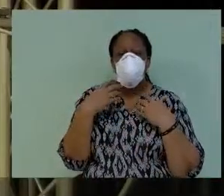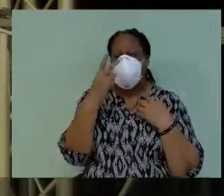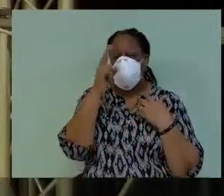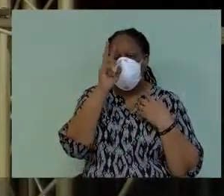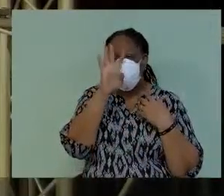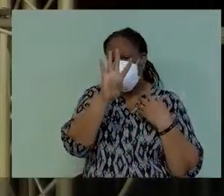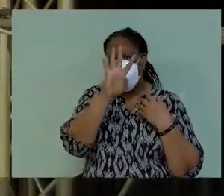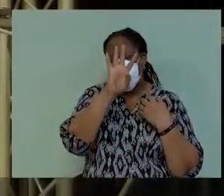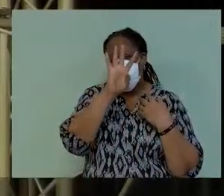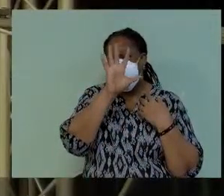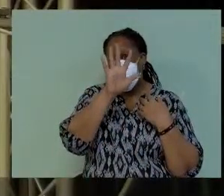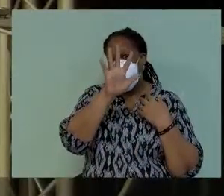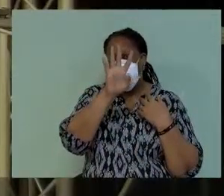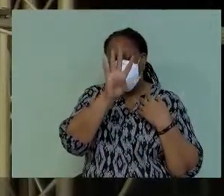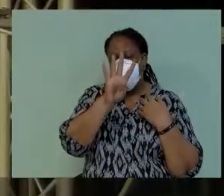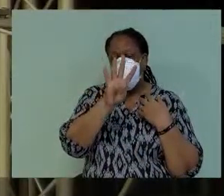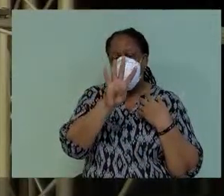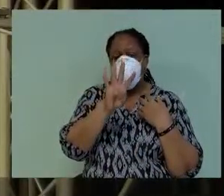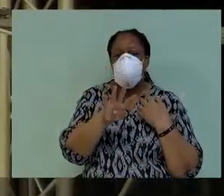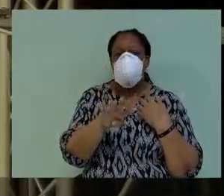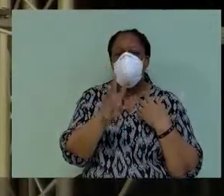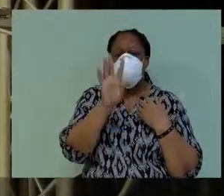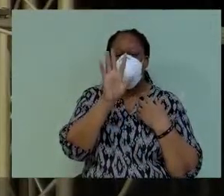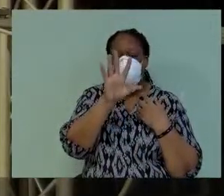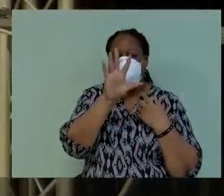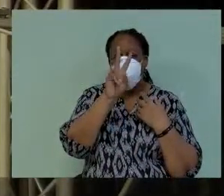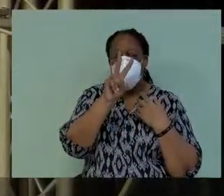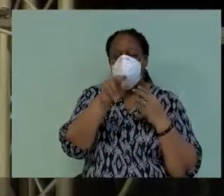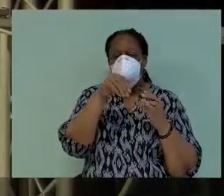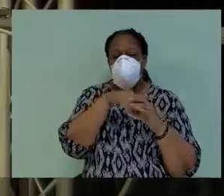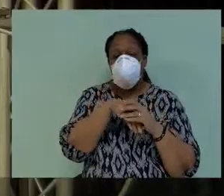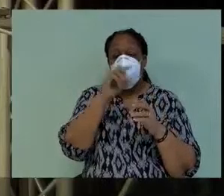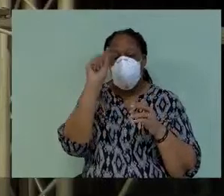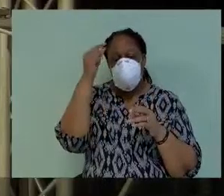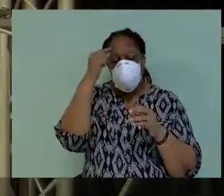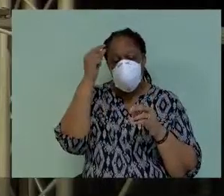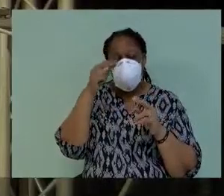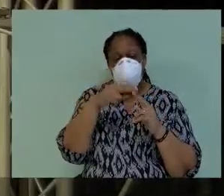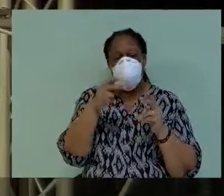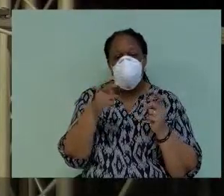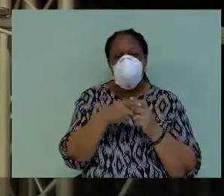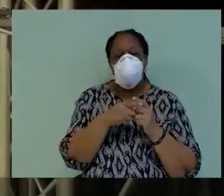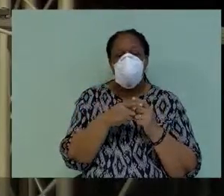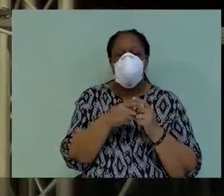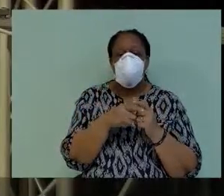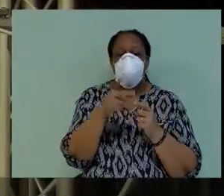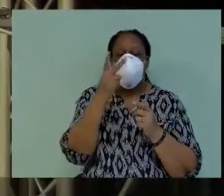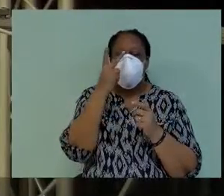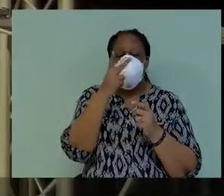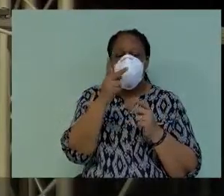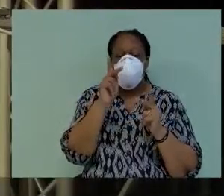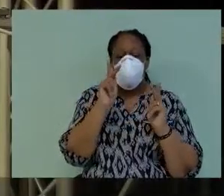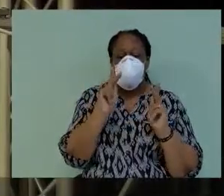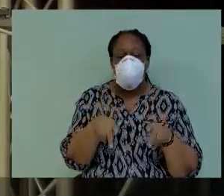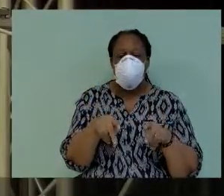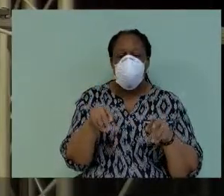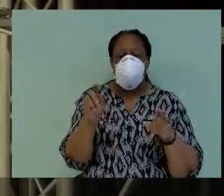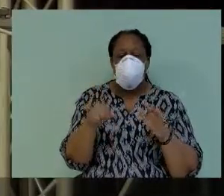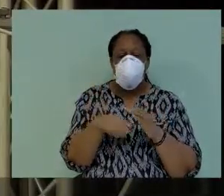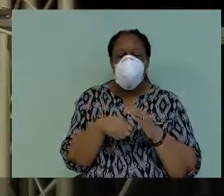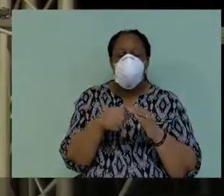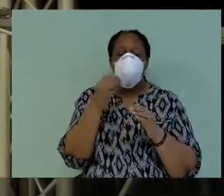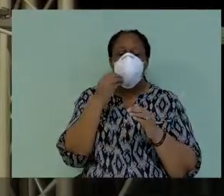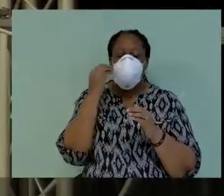quarantine, 52 in a government facility, while 2 persons are quarantined at home.